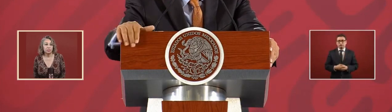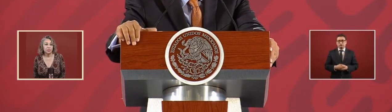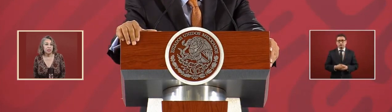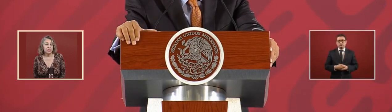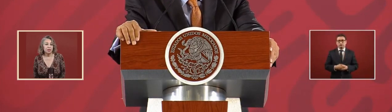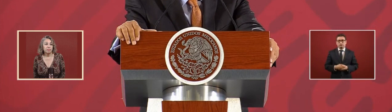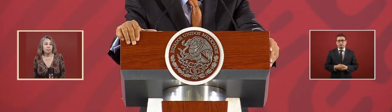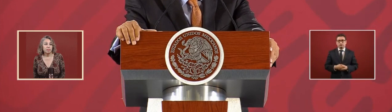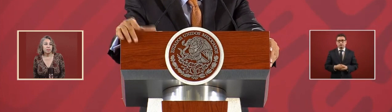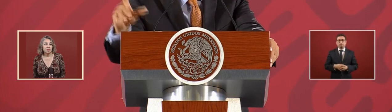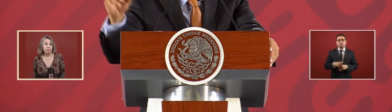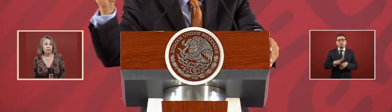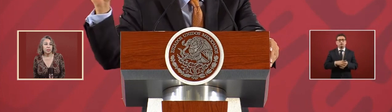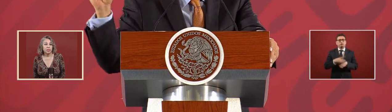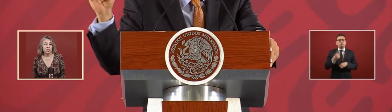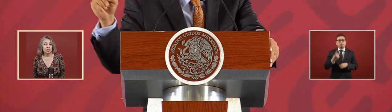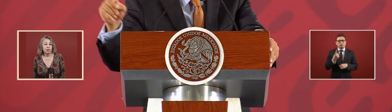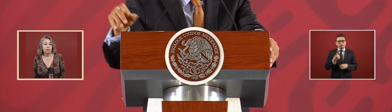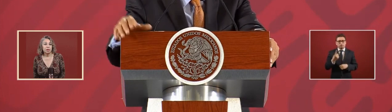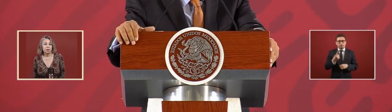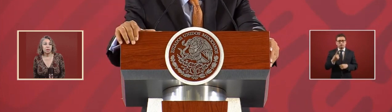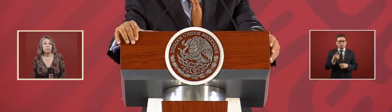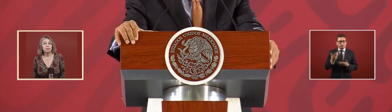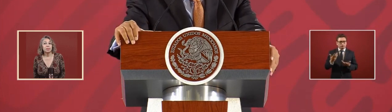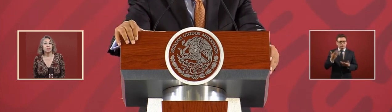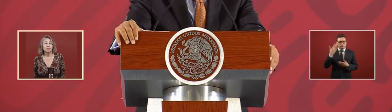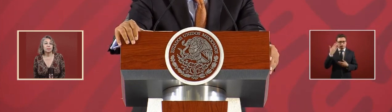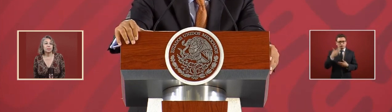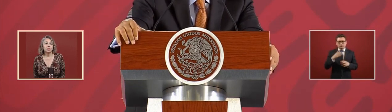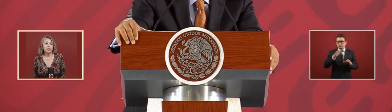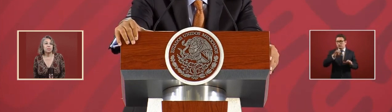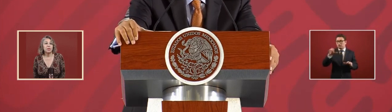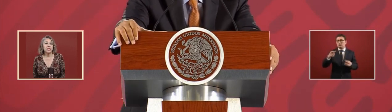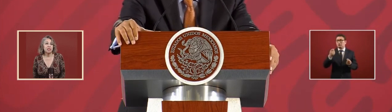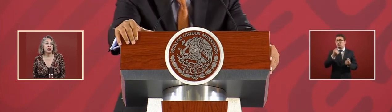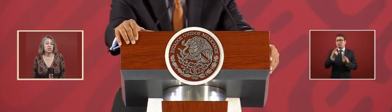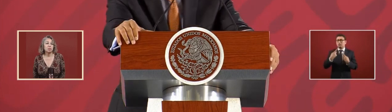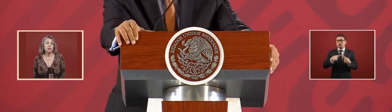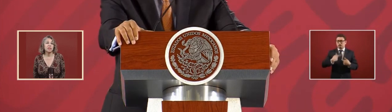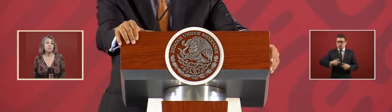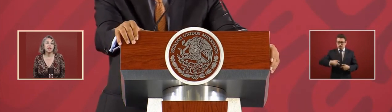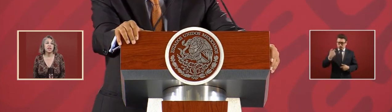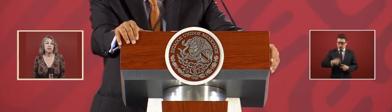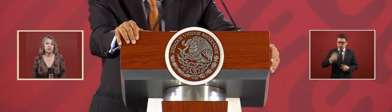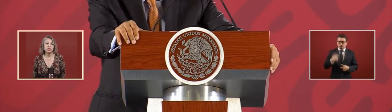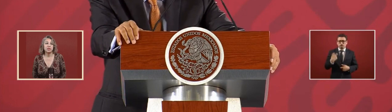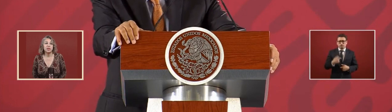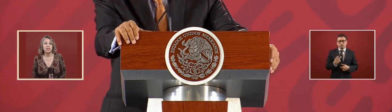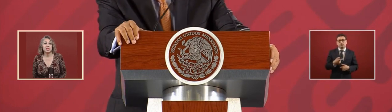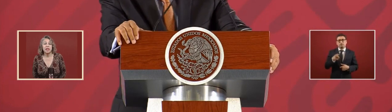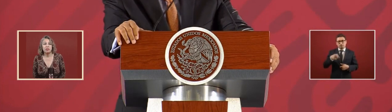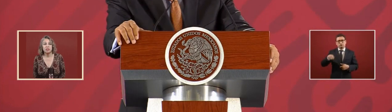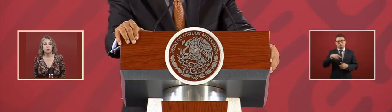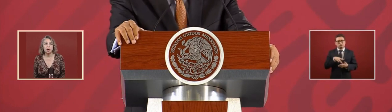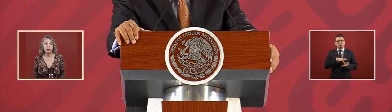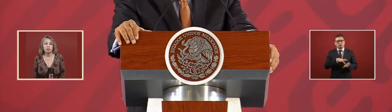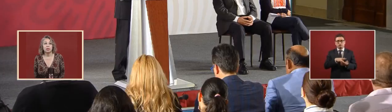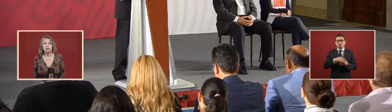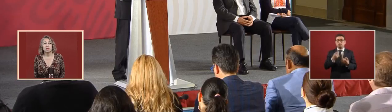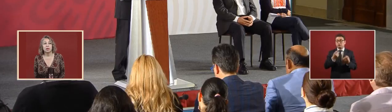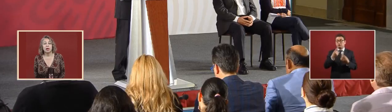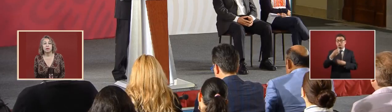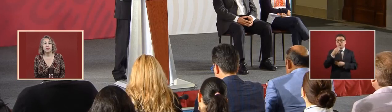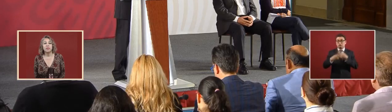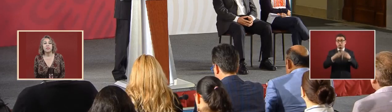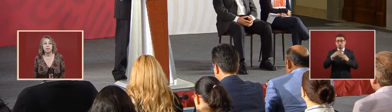Porque esto también lo están haciendo ahora ya los multimillonarios. Because also multimillionaires are doing this mundo, now as well.